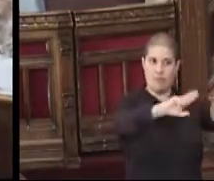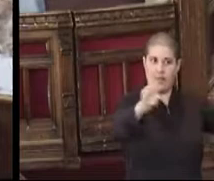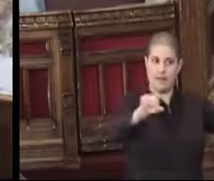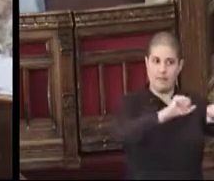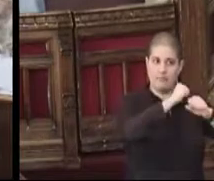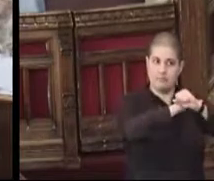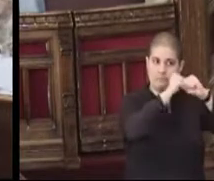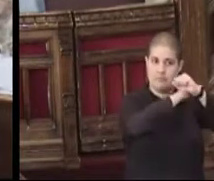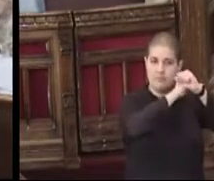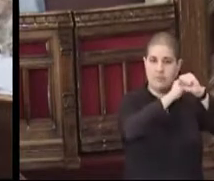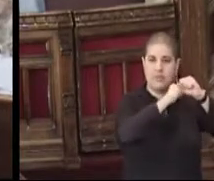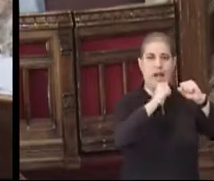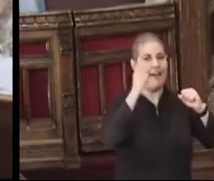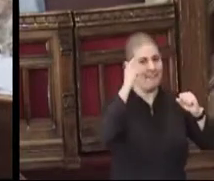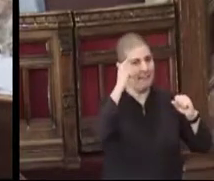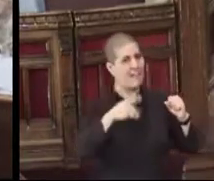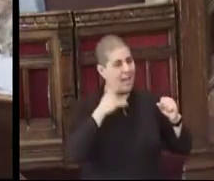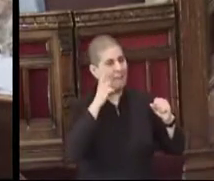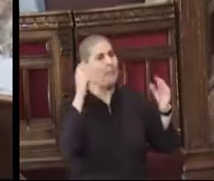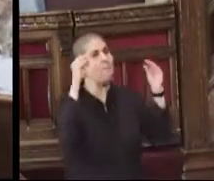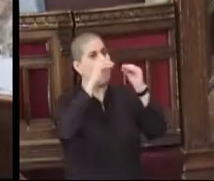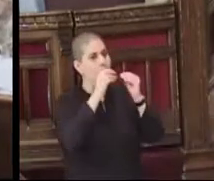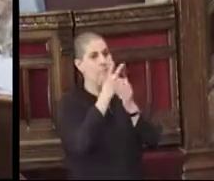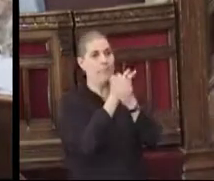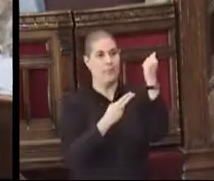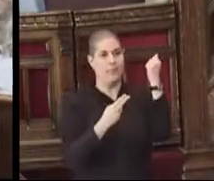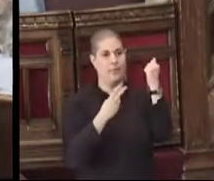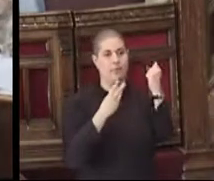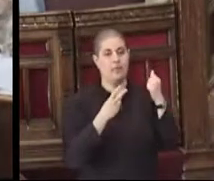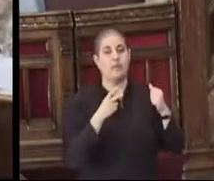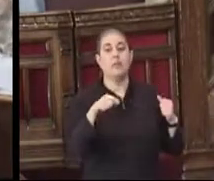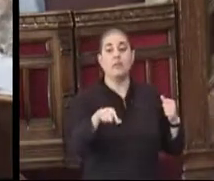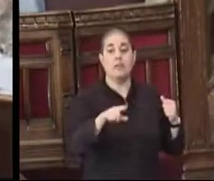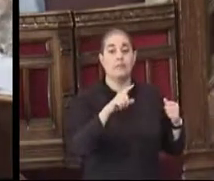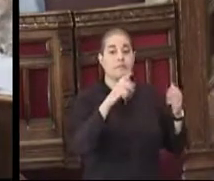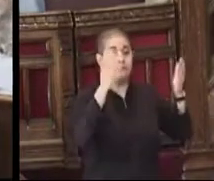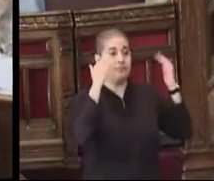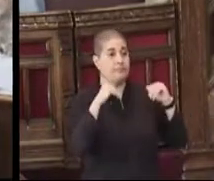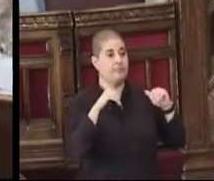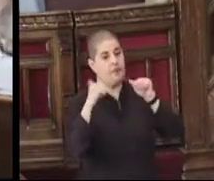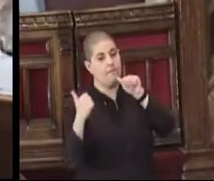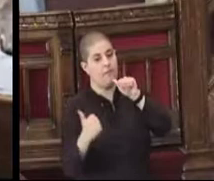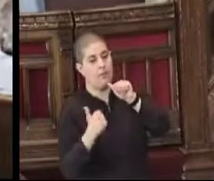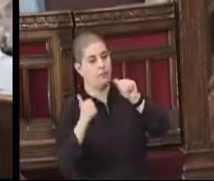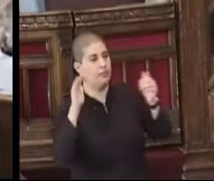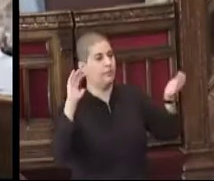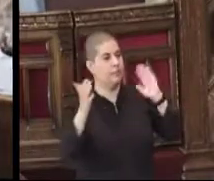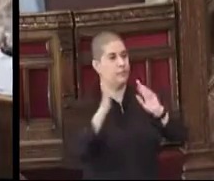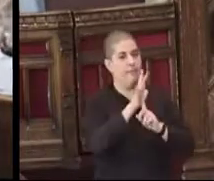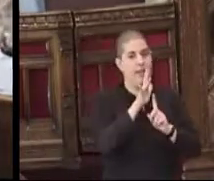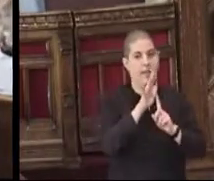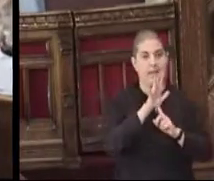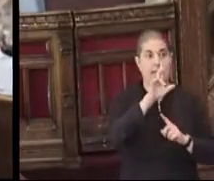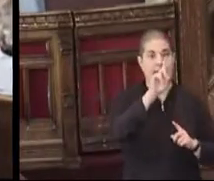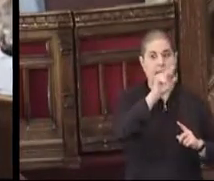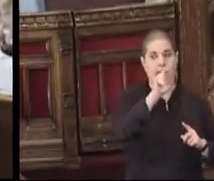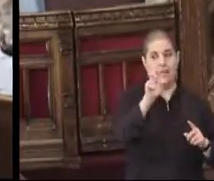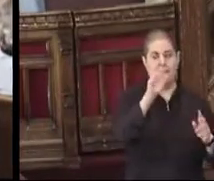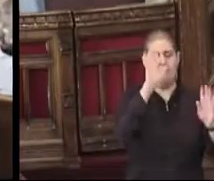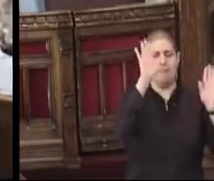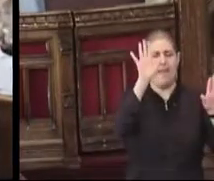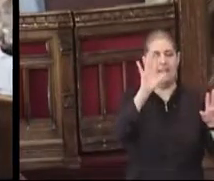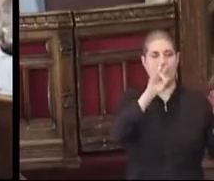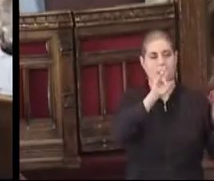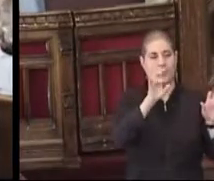Another way of looking at this is talking about followers versus fans. And I want to thank Dina for this amazing quote that